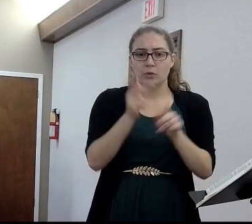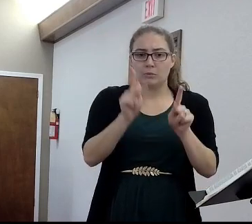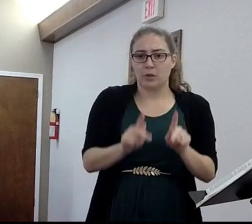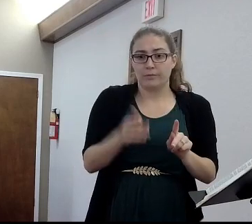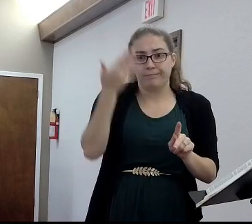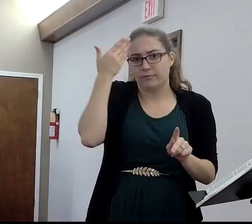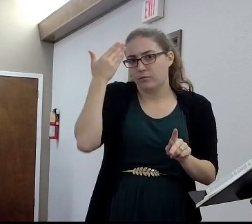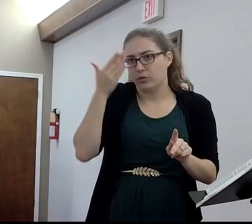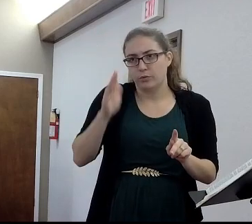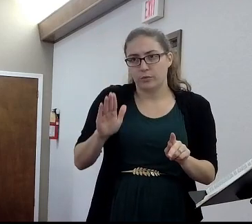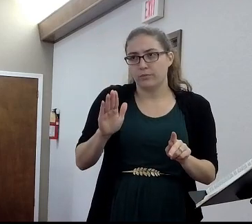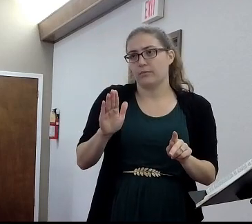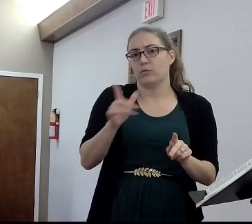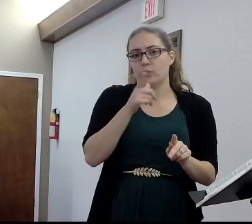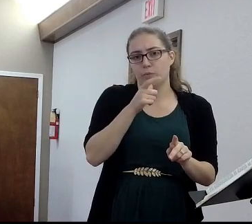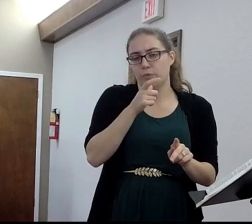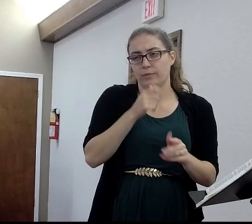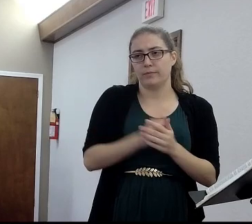and you say, listen, I think it was somebody else.